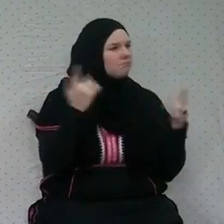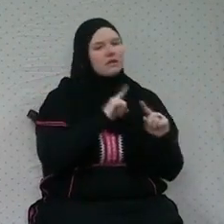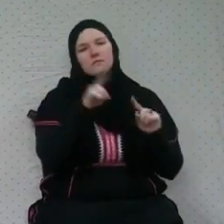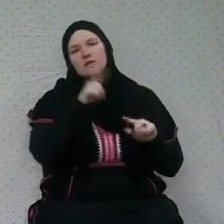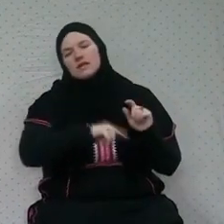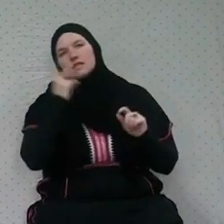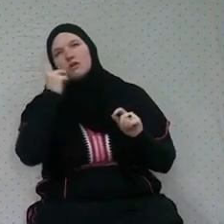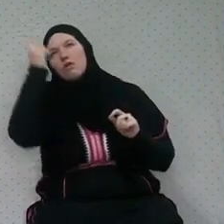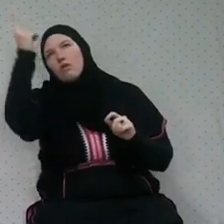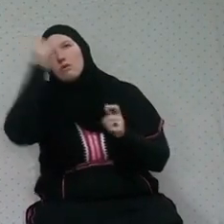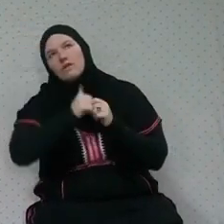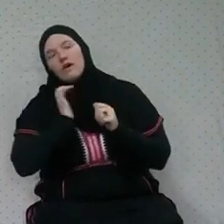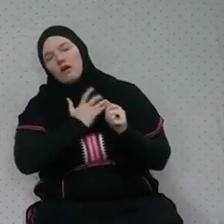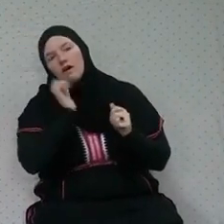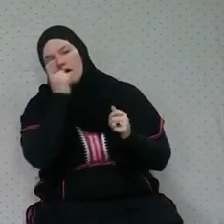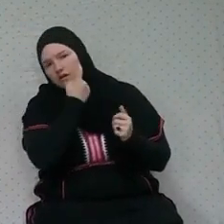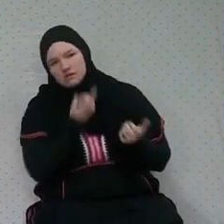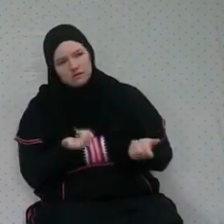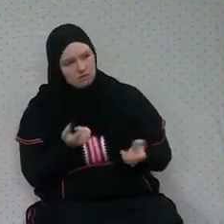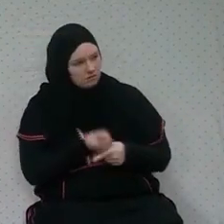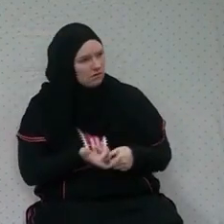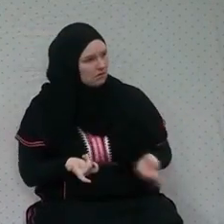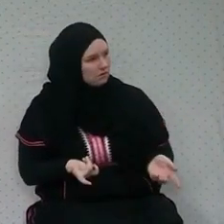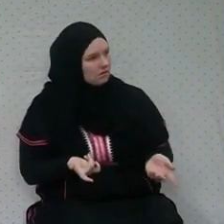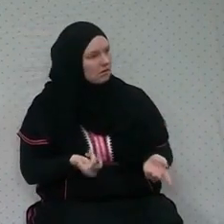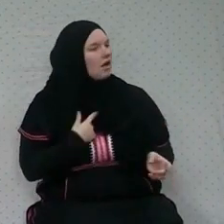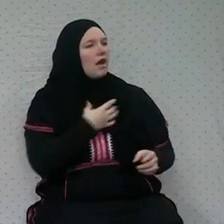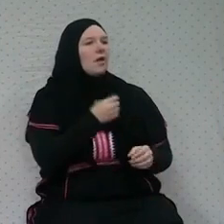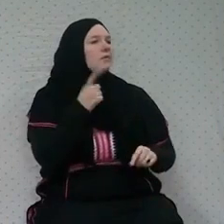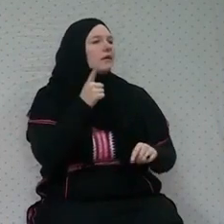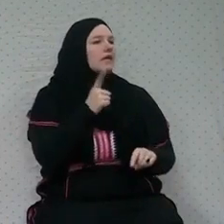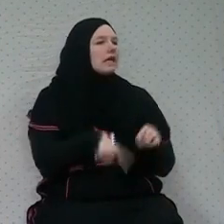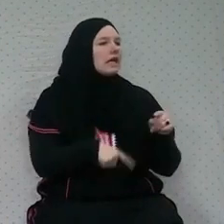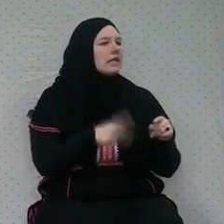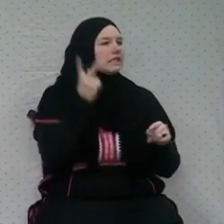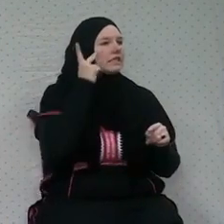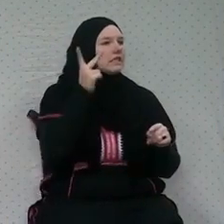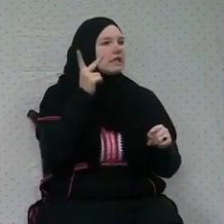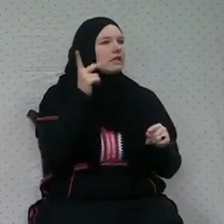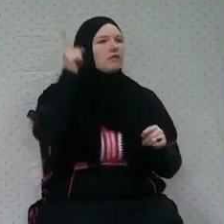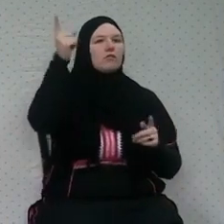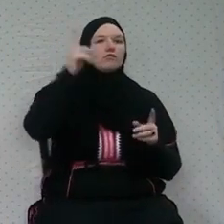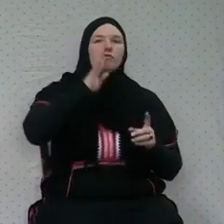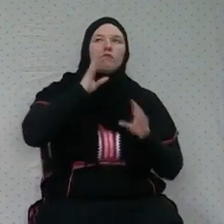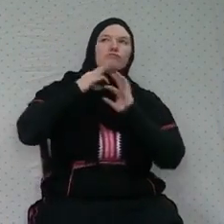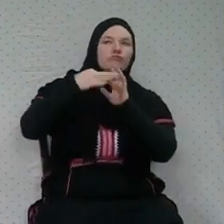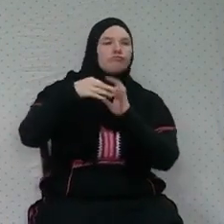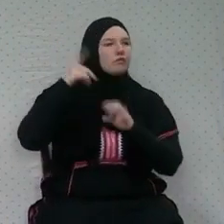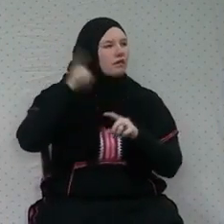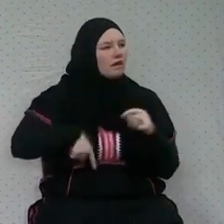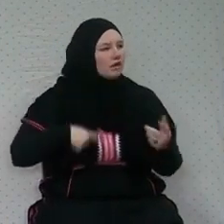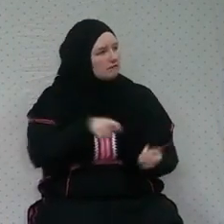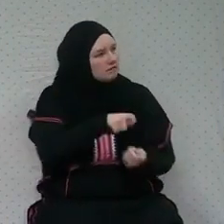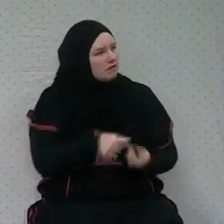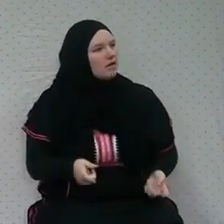eyes, some of us don't, right? And we don't see Him even with our insight, some of us don't. But